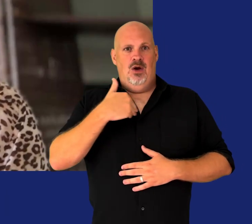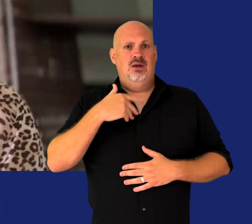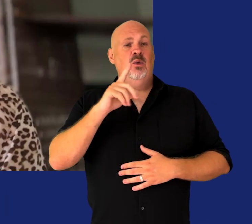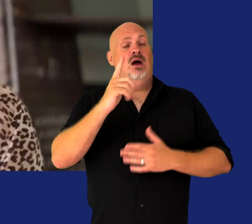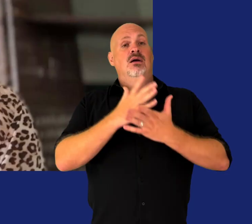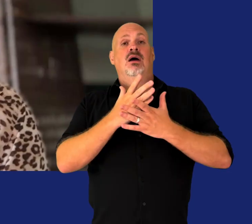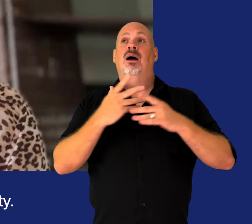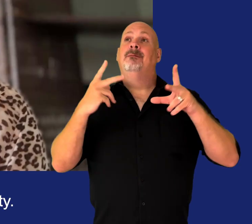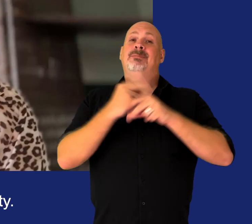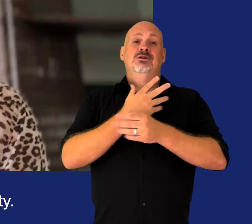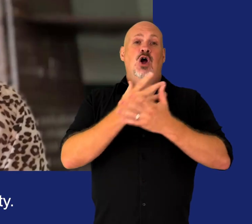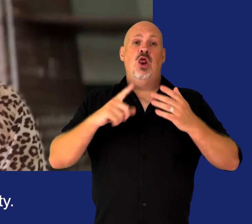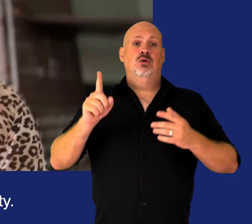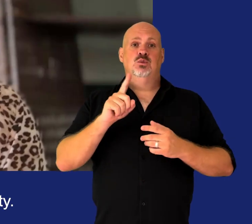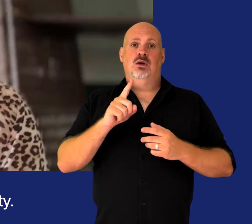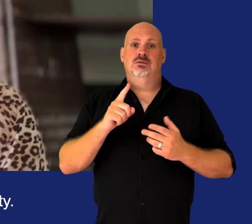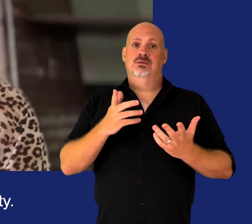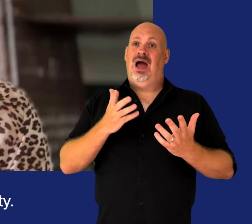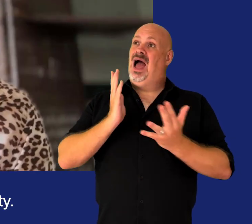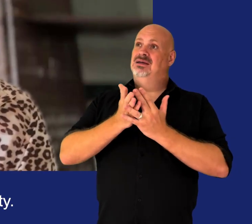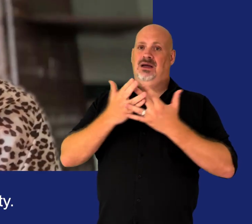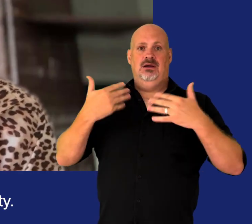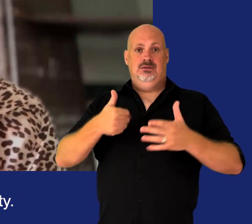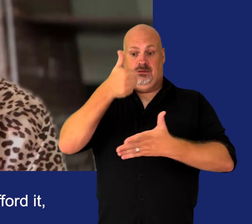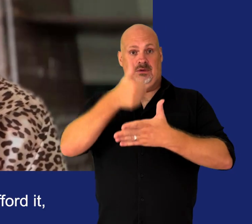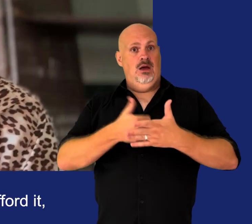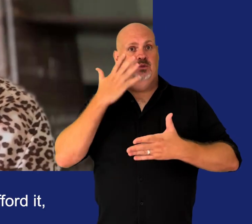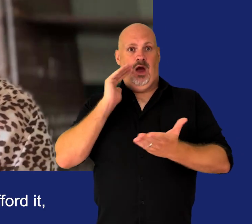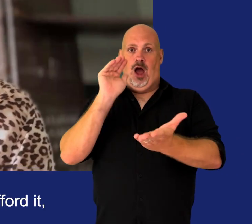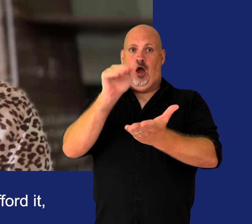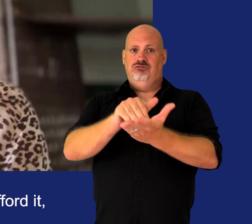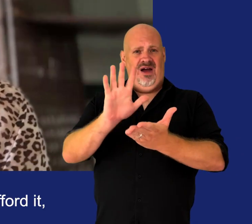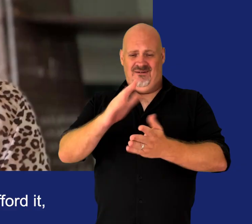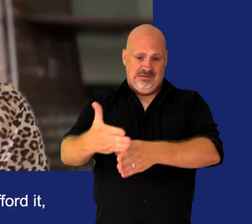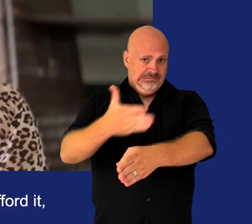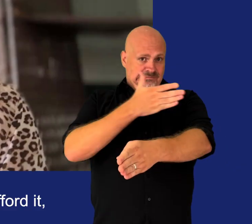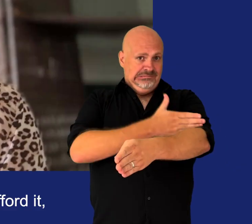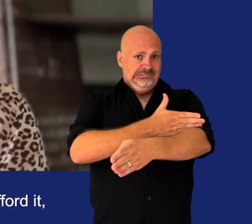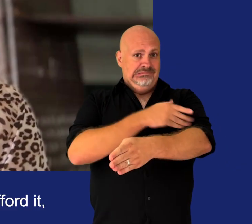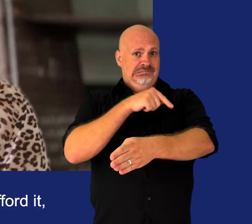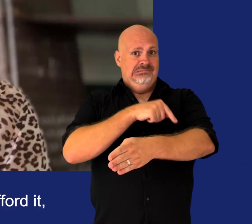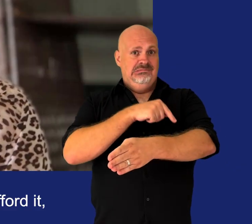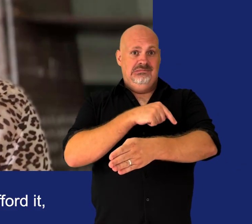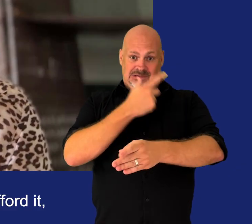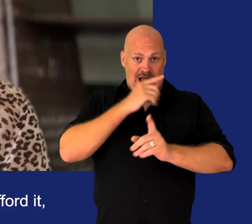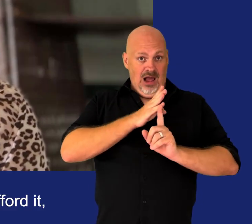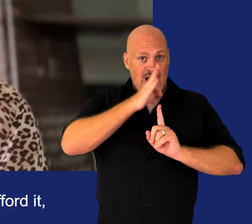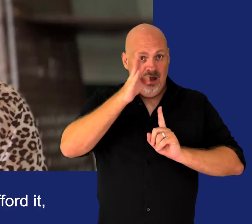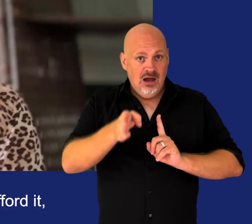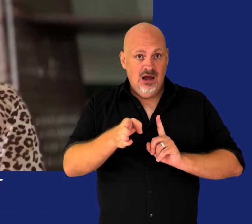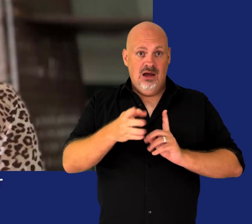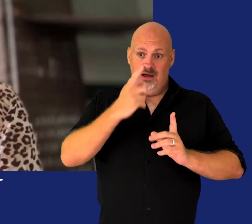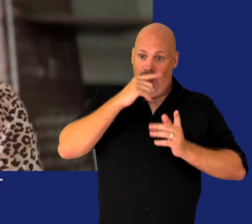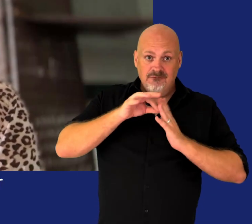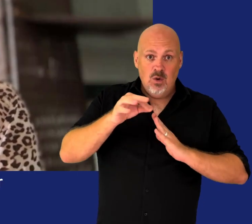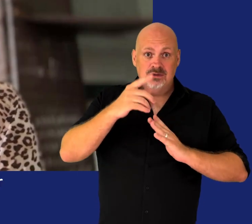biggest things providers miss is that access doesn't start at the door of the activity. It starts much earlier with whether someone can even get there,